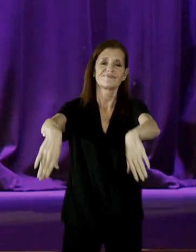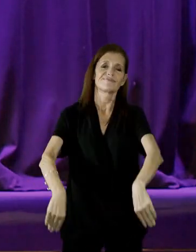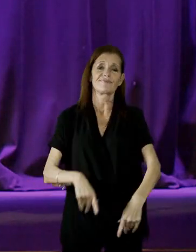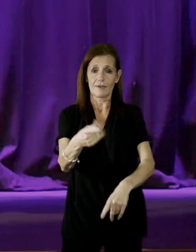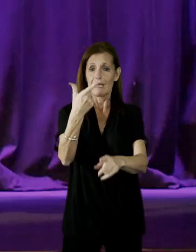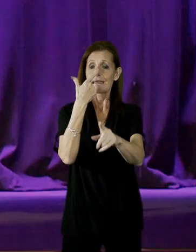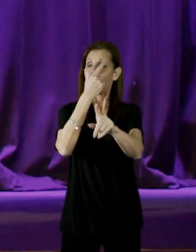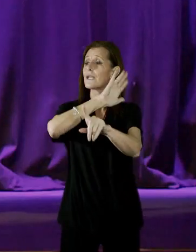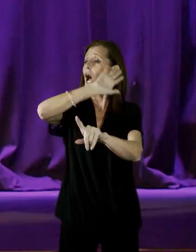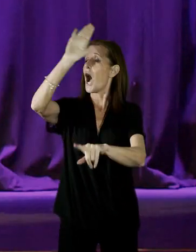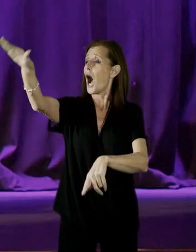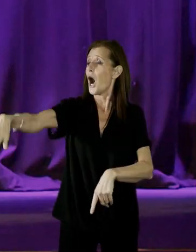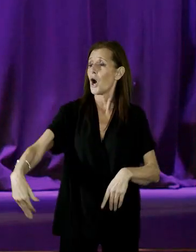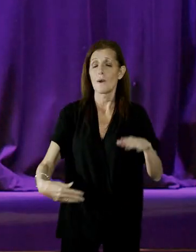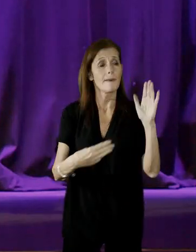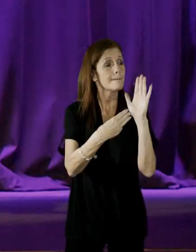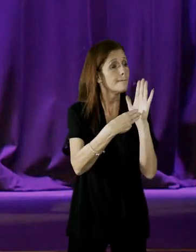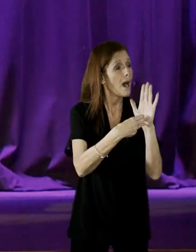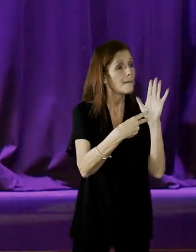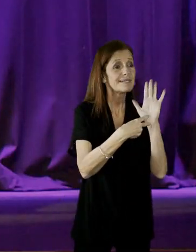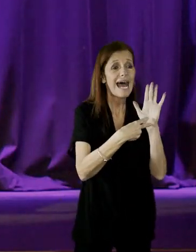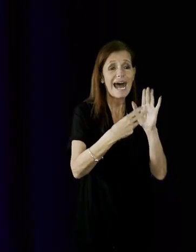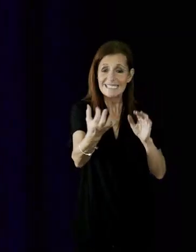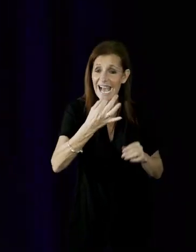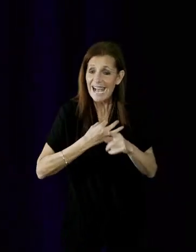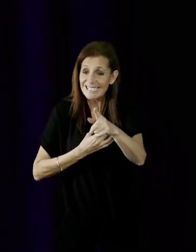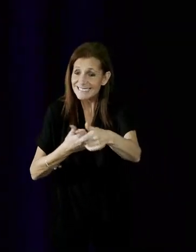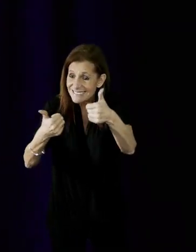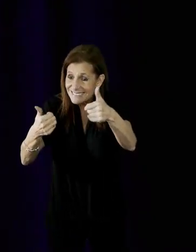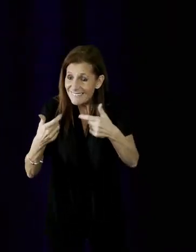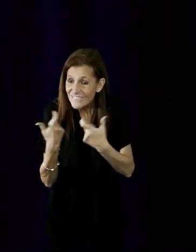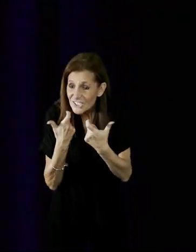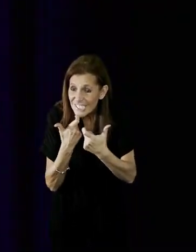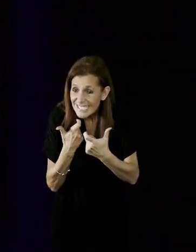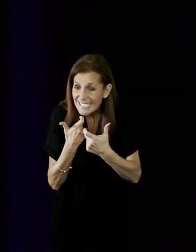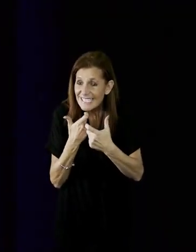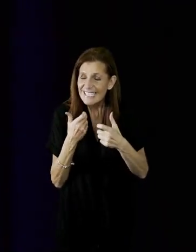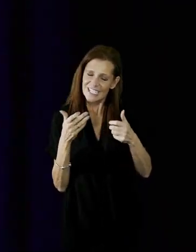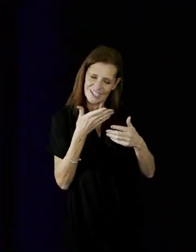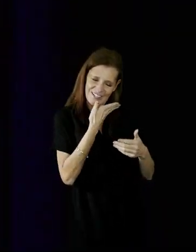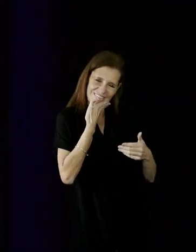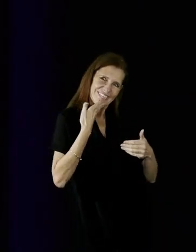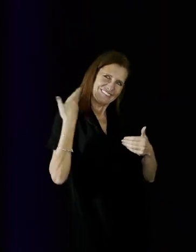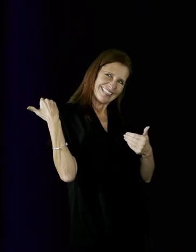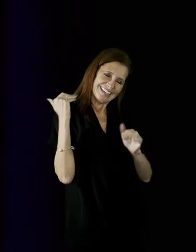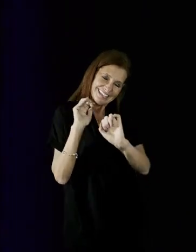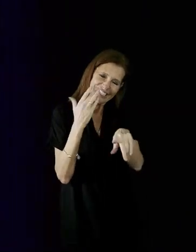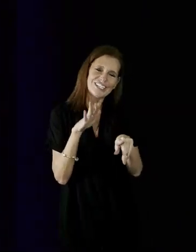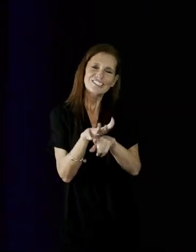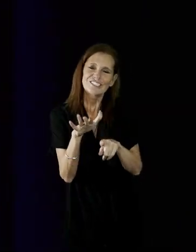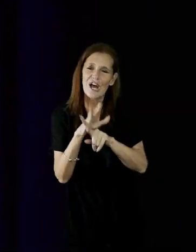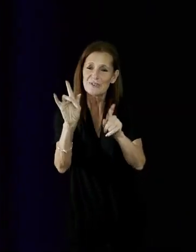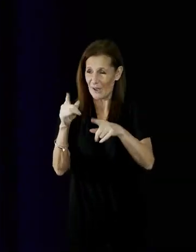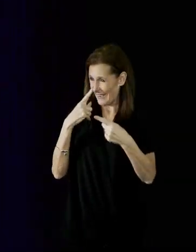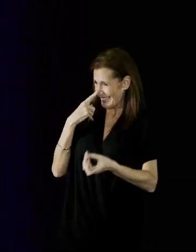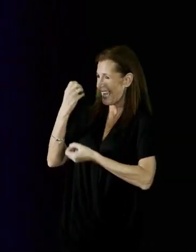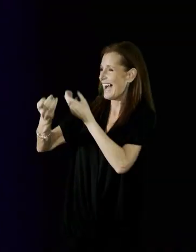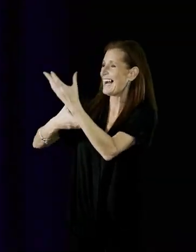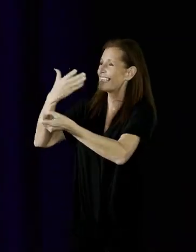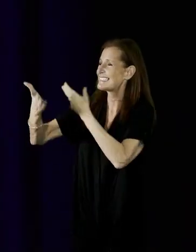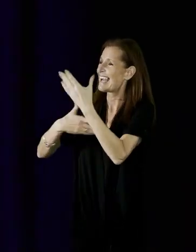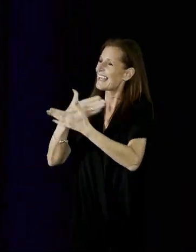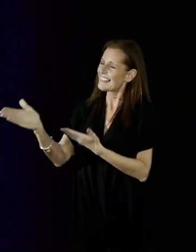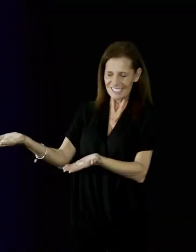you mum or your nan or something is like, how was that really attractive comedian, Georgie Morale? What are her jokes like? That's when you can tell her that's clean. You're